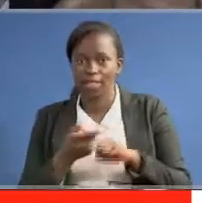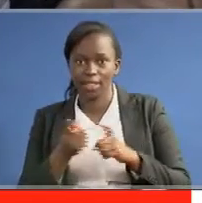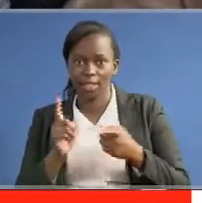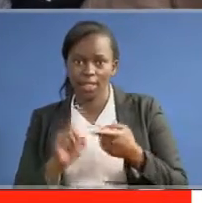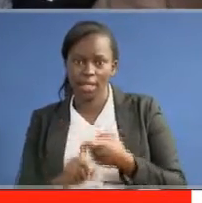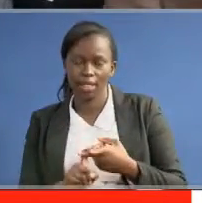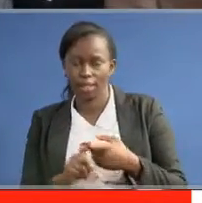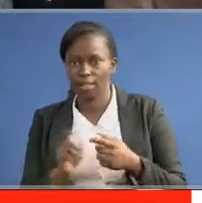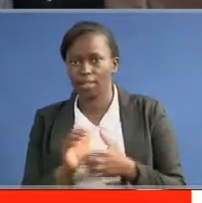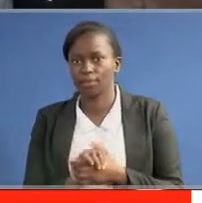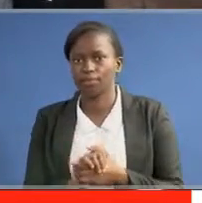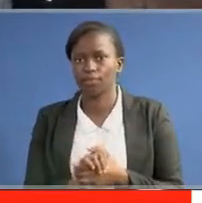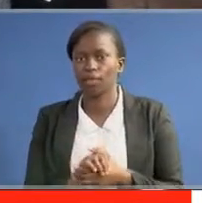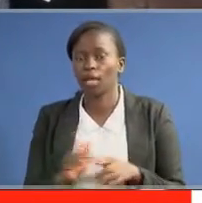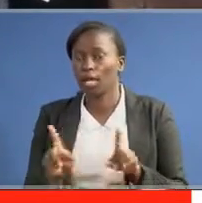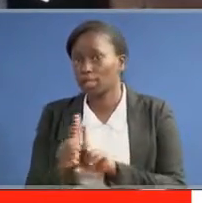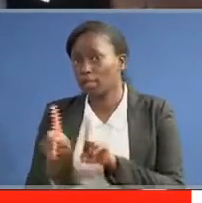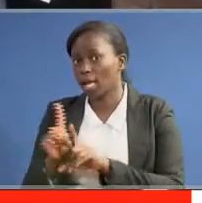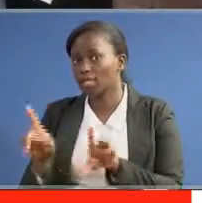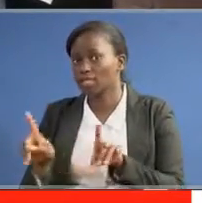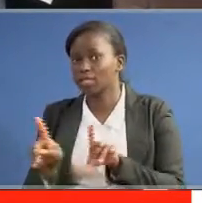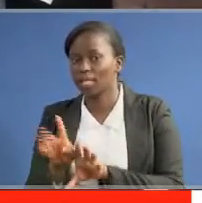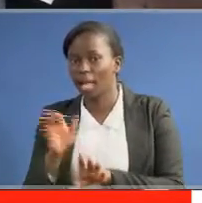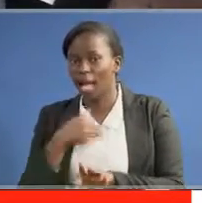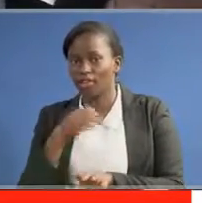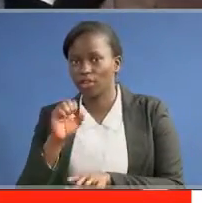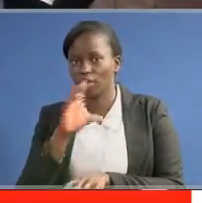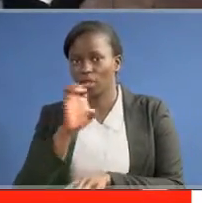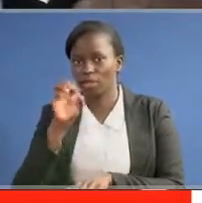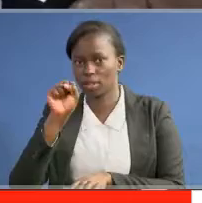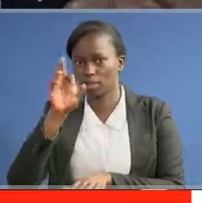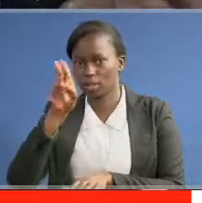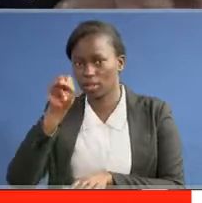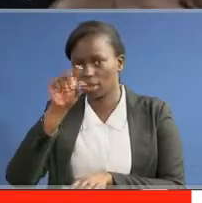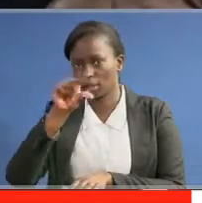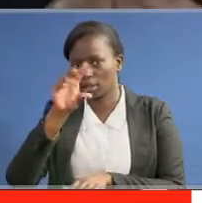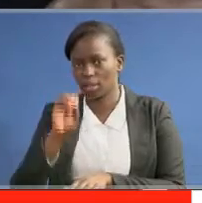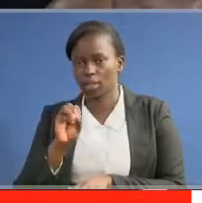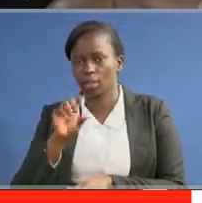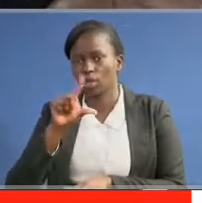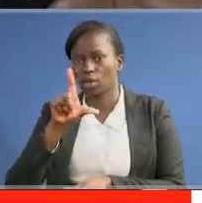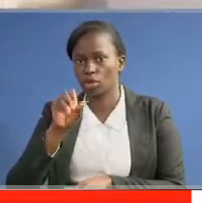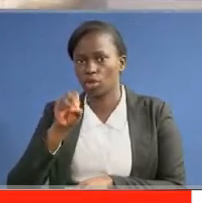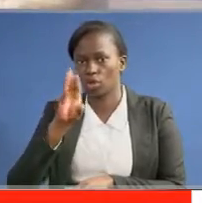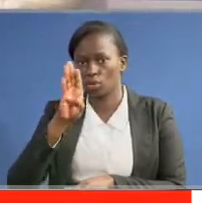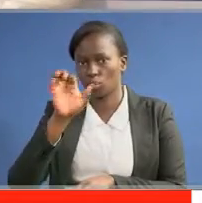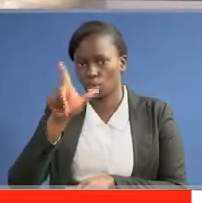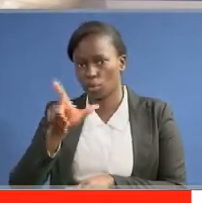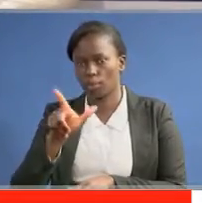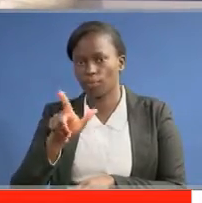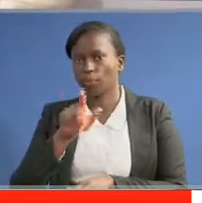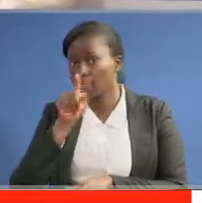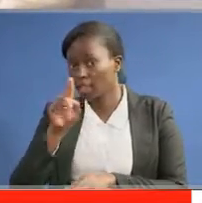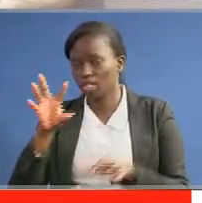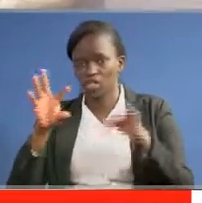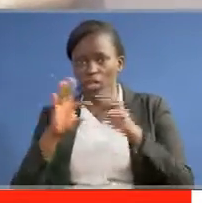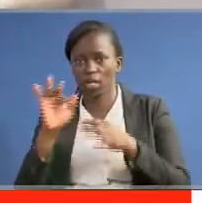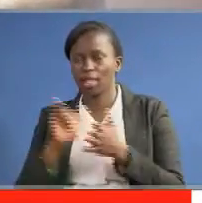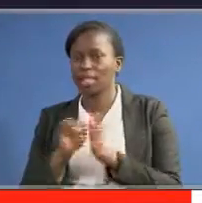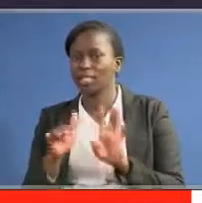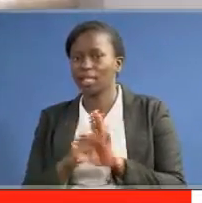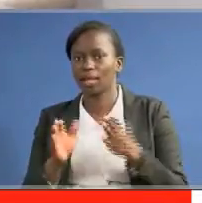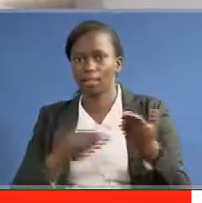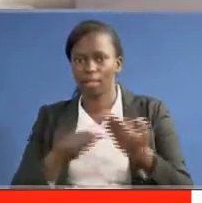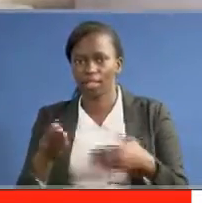storage facilities and also accessing global markets. That's where we are moving. Shirika hili la